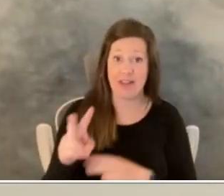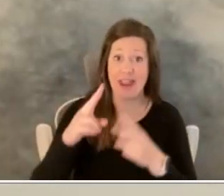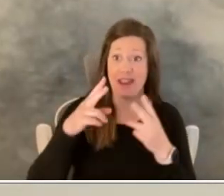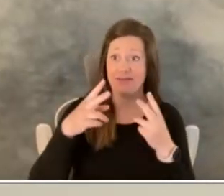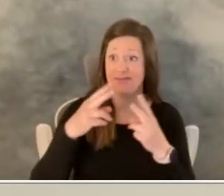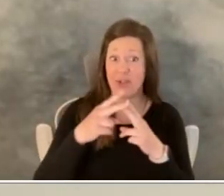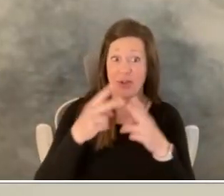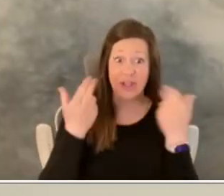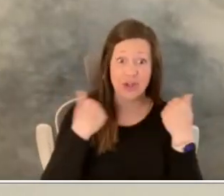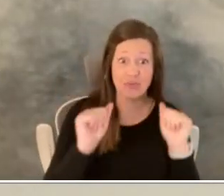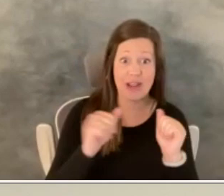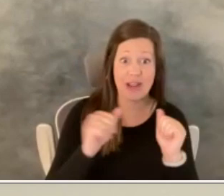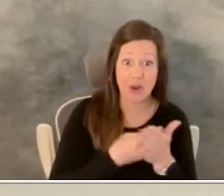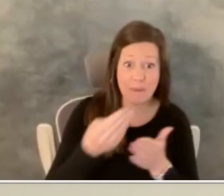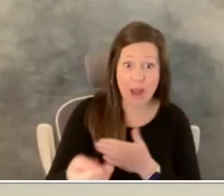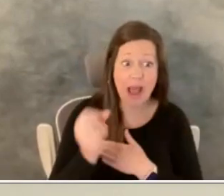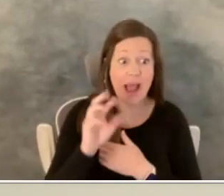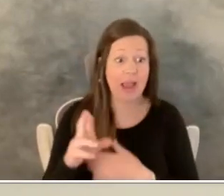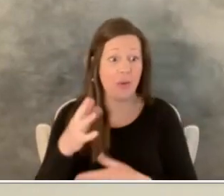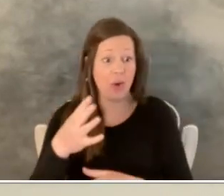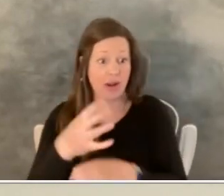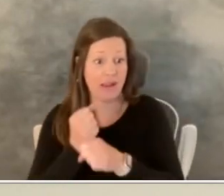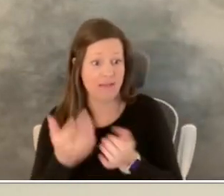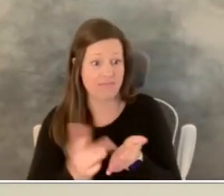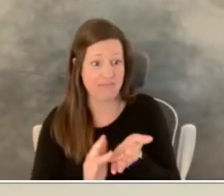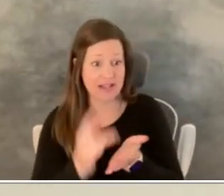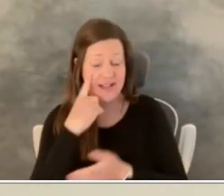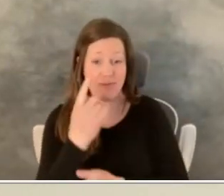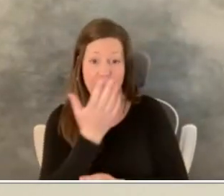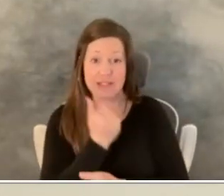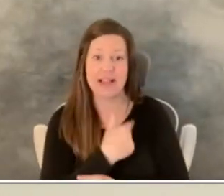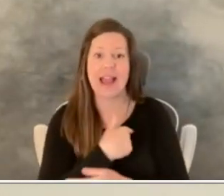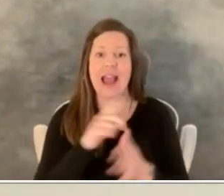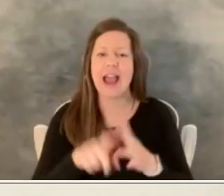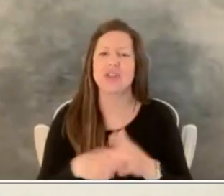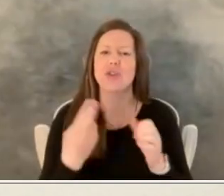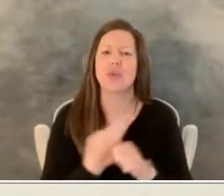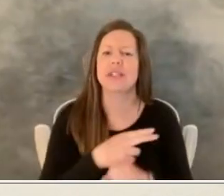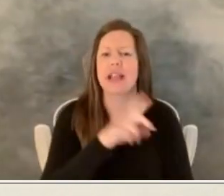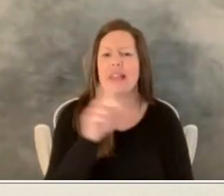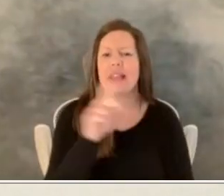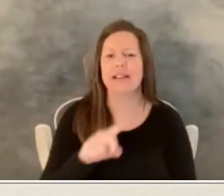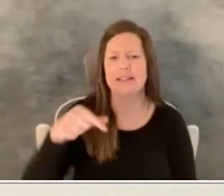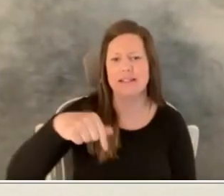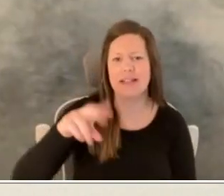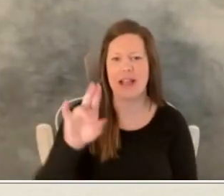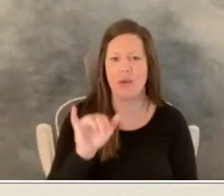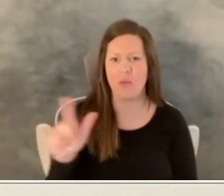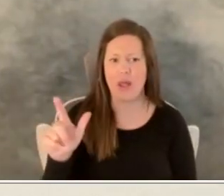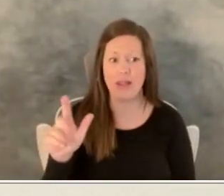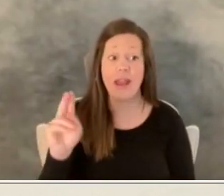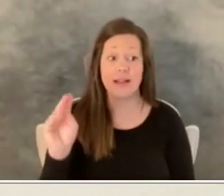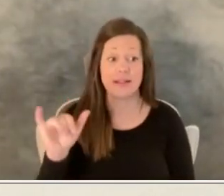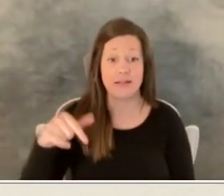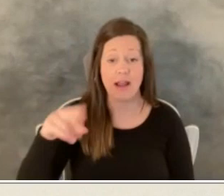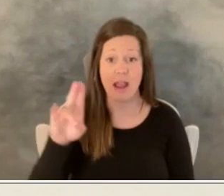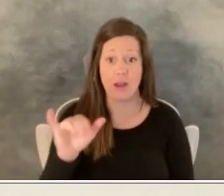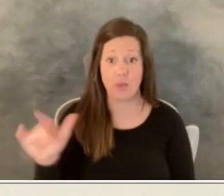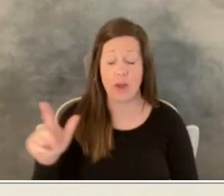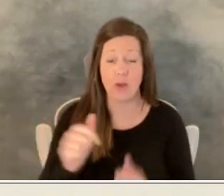something prescribed for sleep, and I started taking ZzzQuil. It's basically NyQuil without